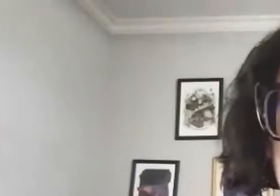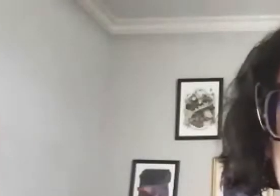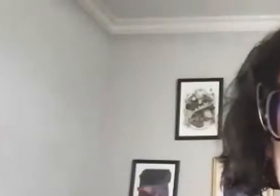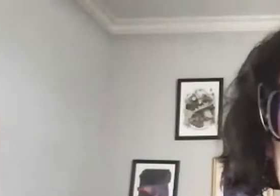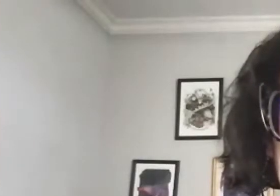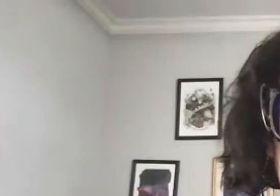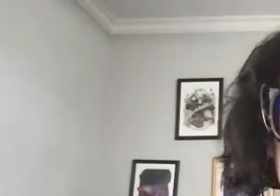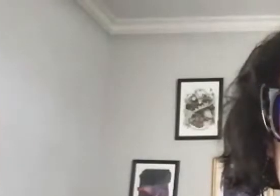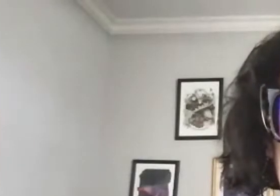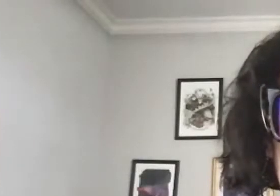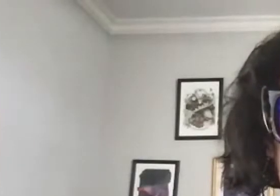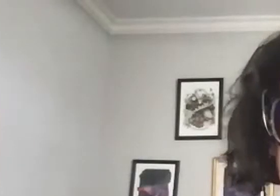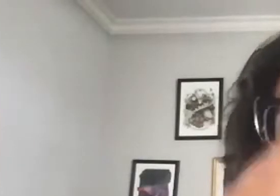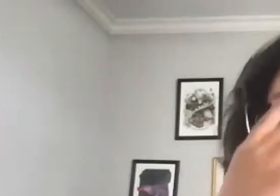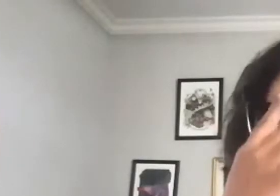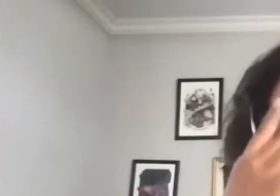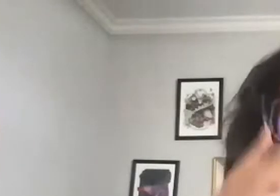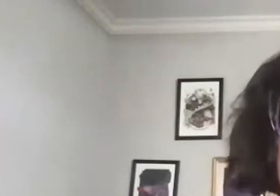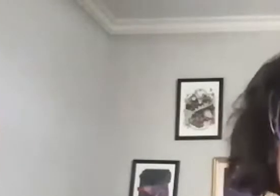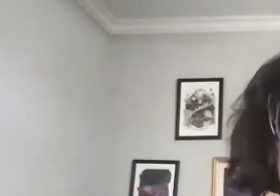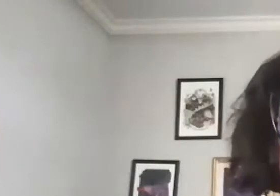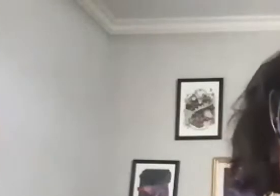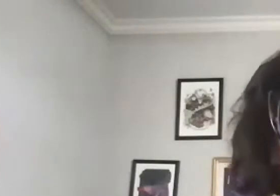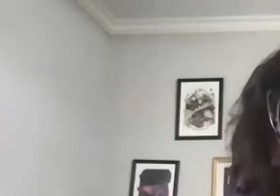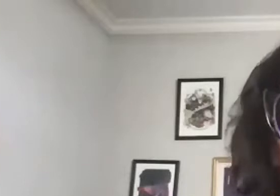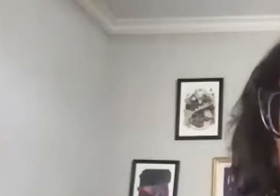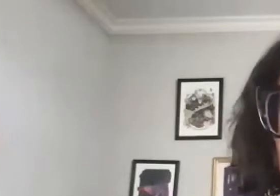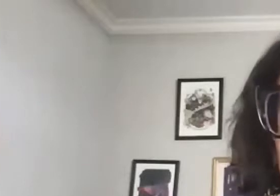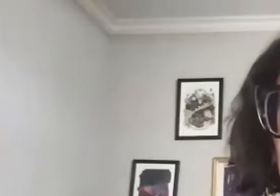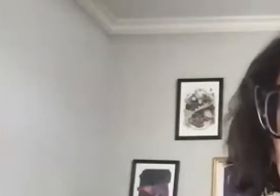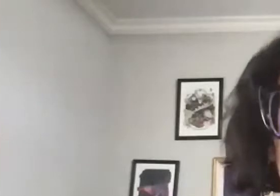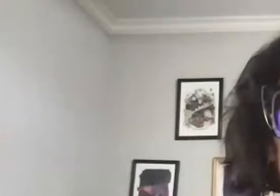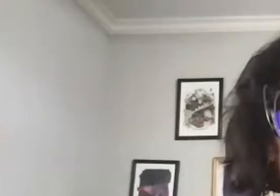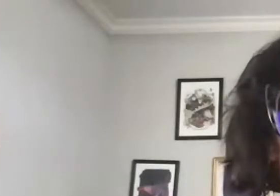Okay, we are connecting, connecting.